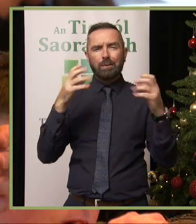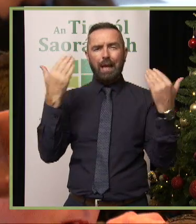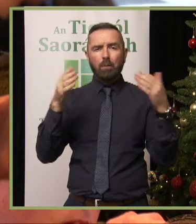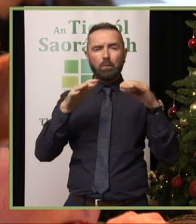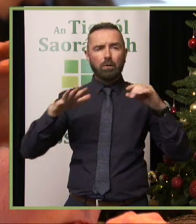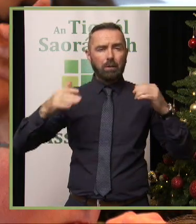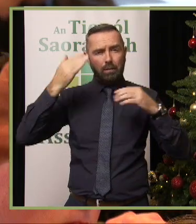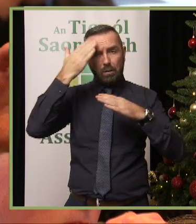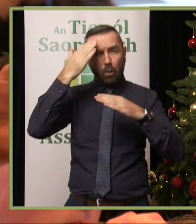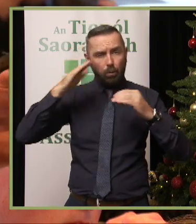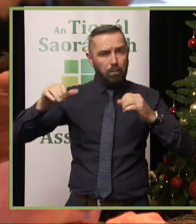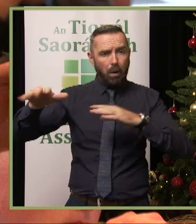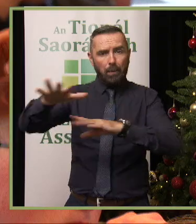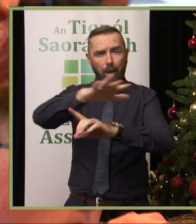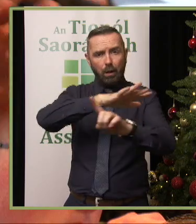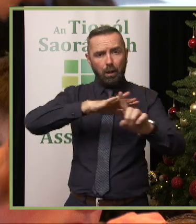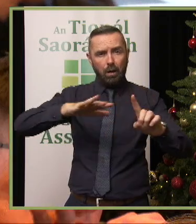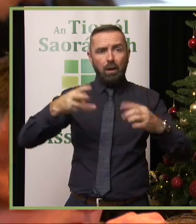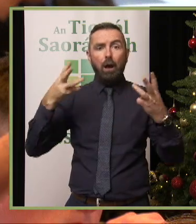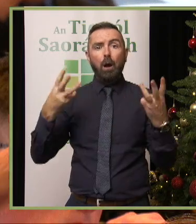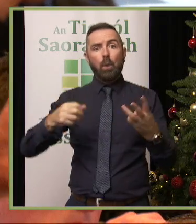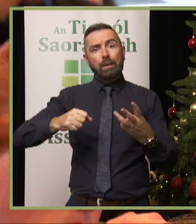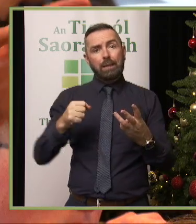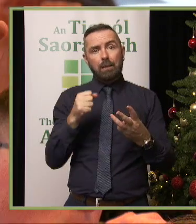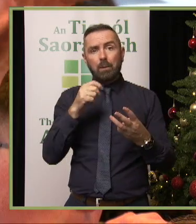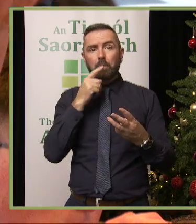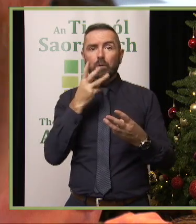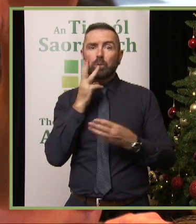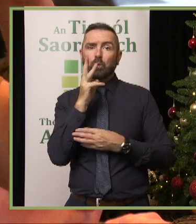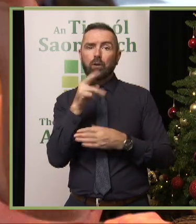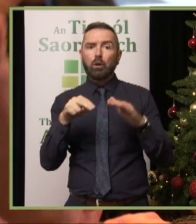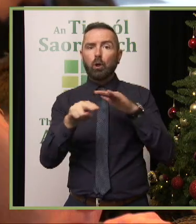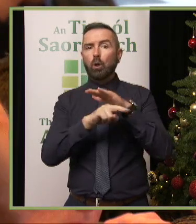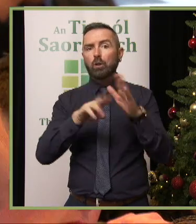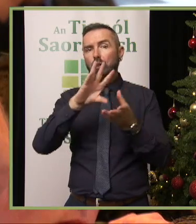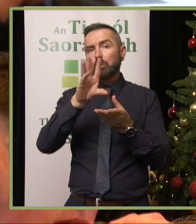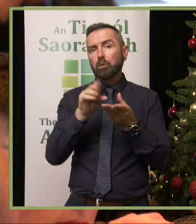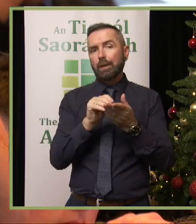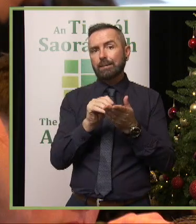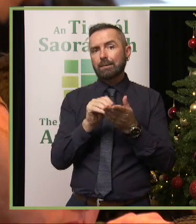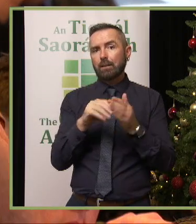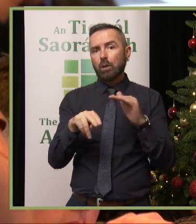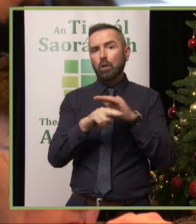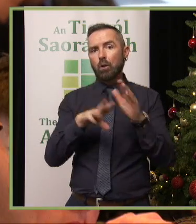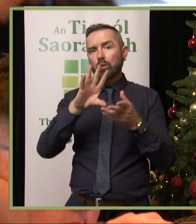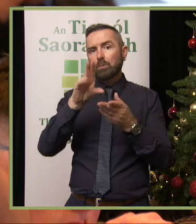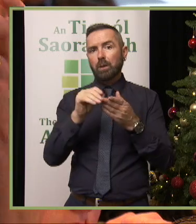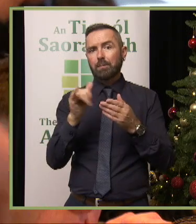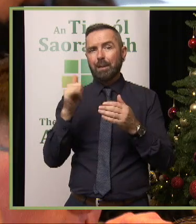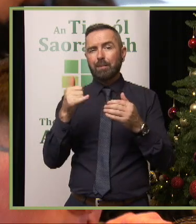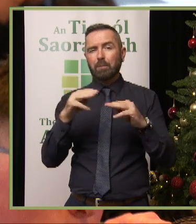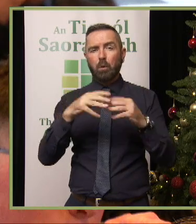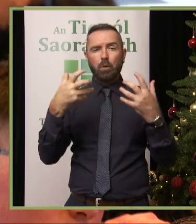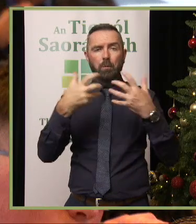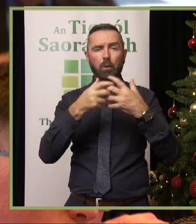board. I would like to keep it, but maybe the word underpriced could encapsulate cheap and might be a more appropriate word if people are